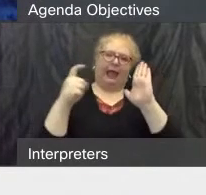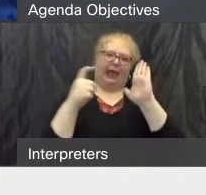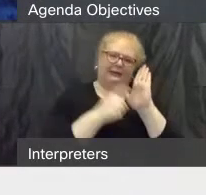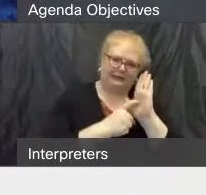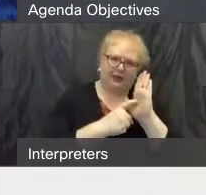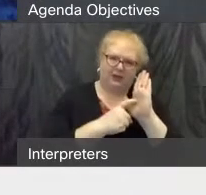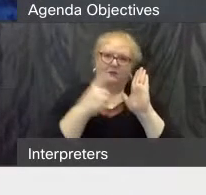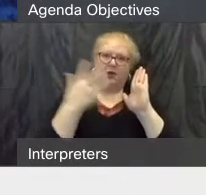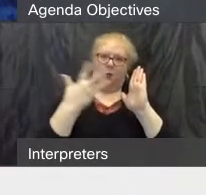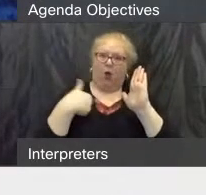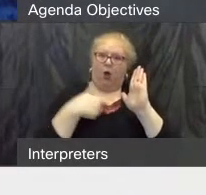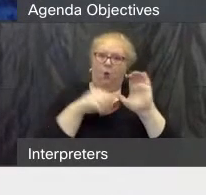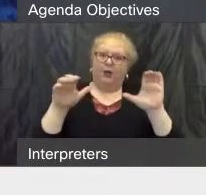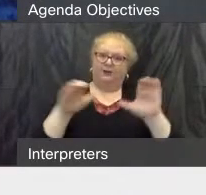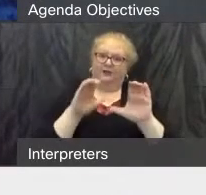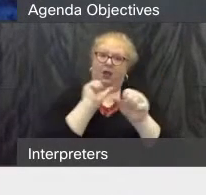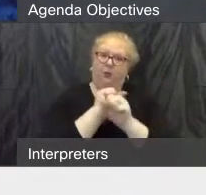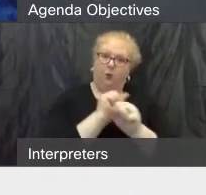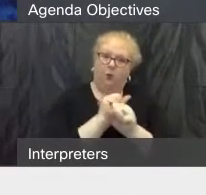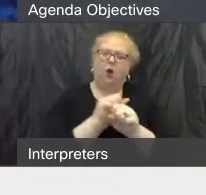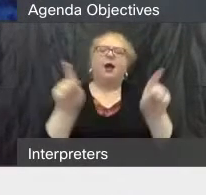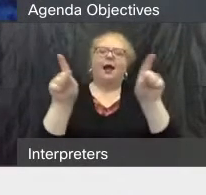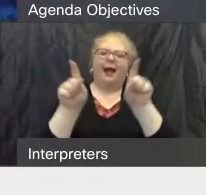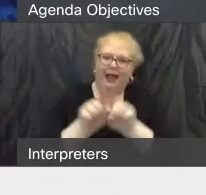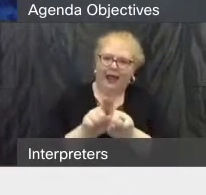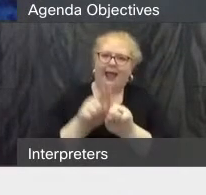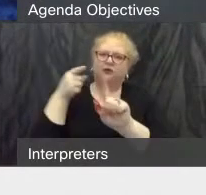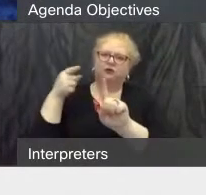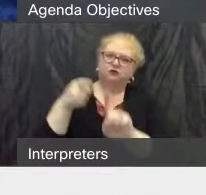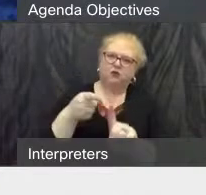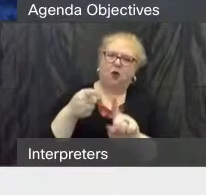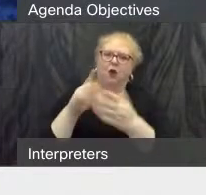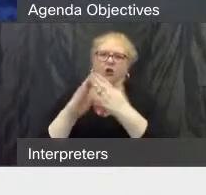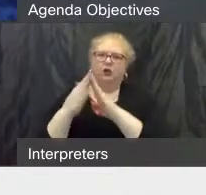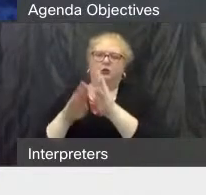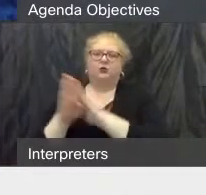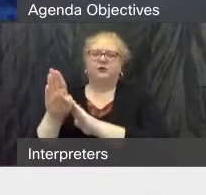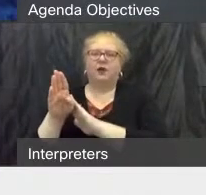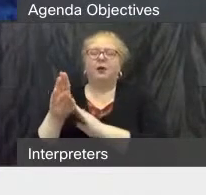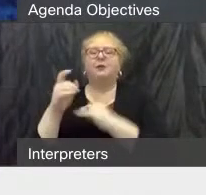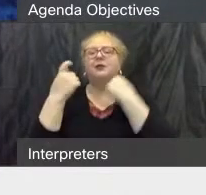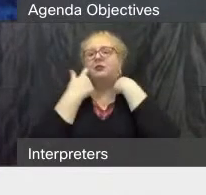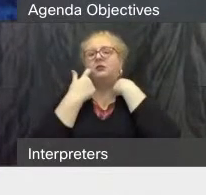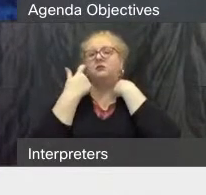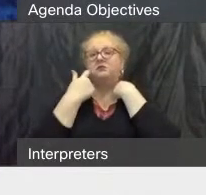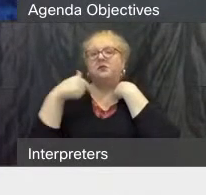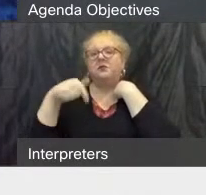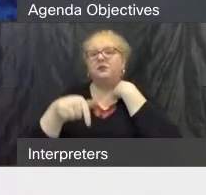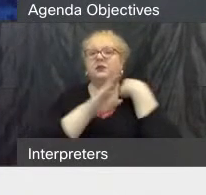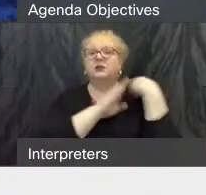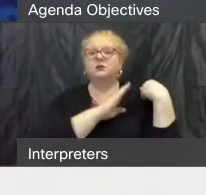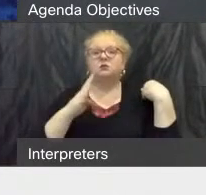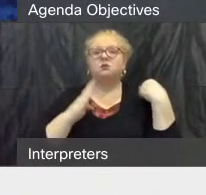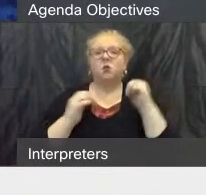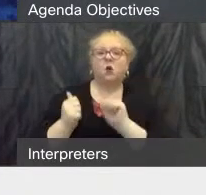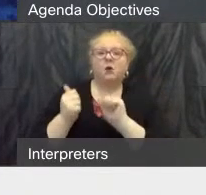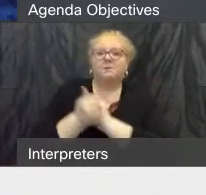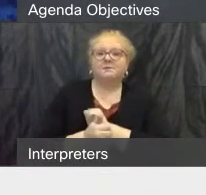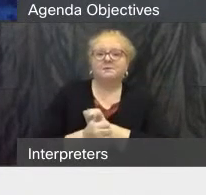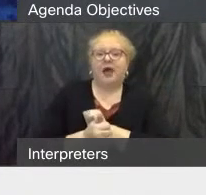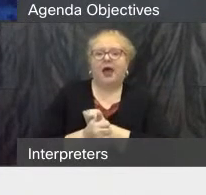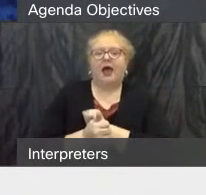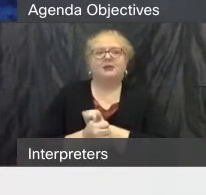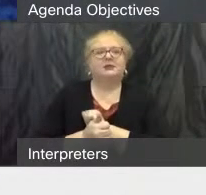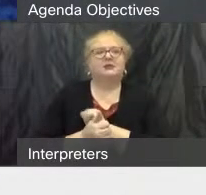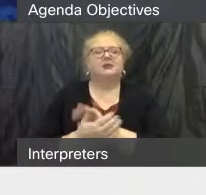areas that we're doing this type of equity work right now. For instance, this board passed, I believe, 14